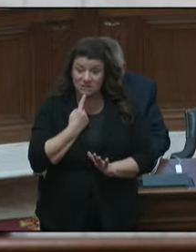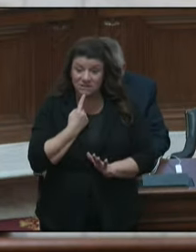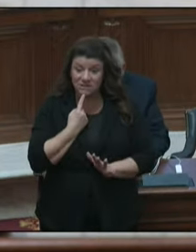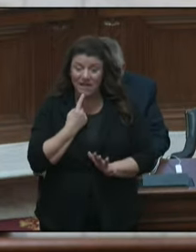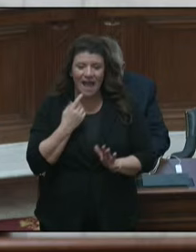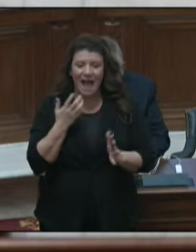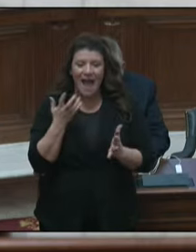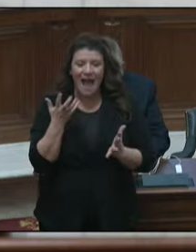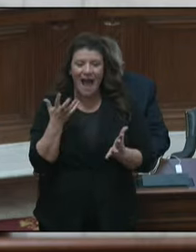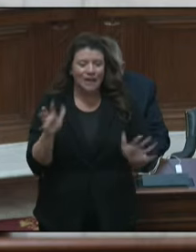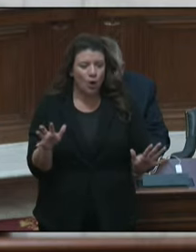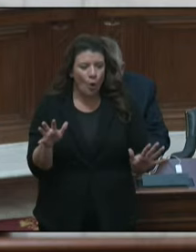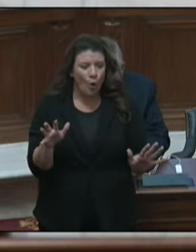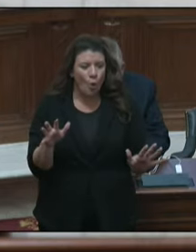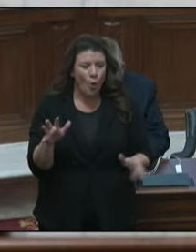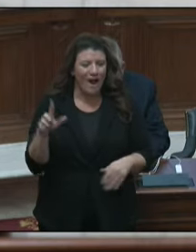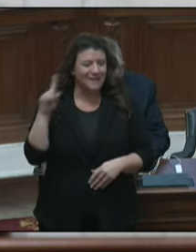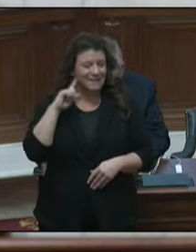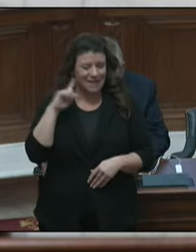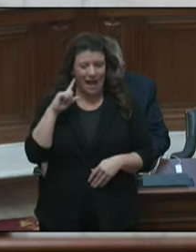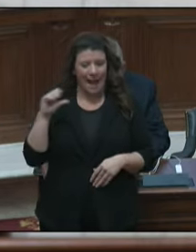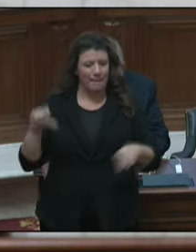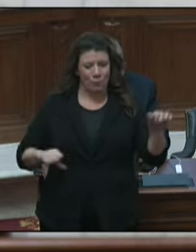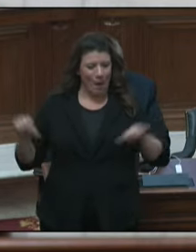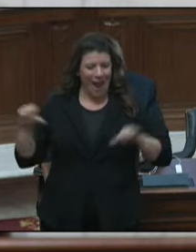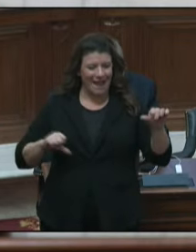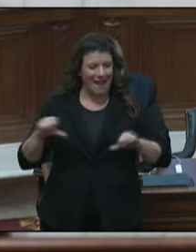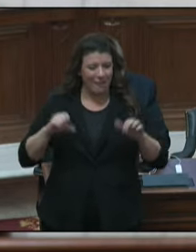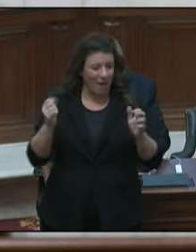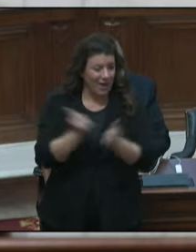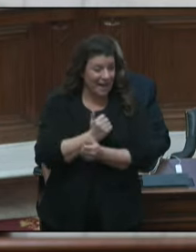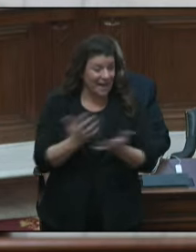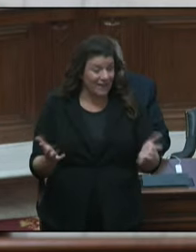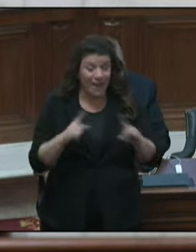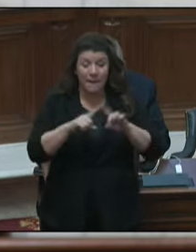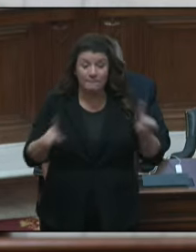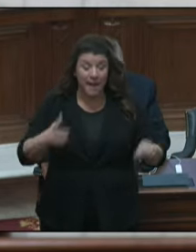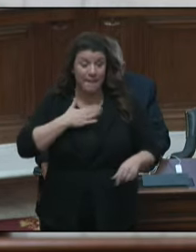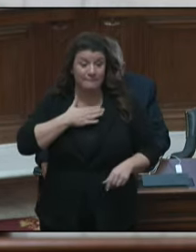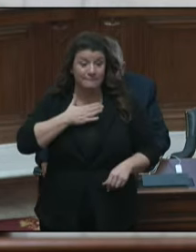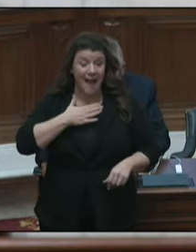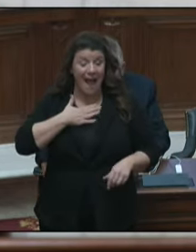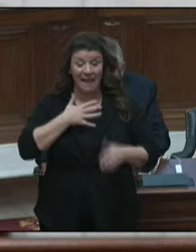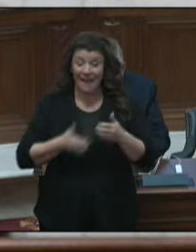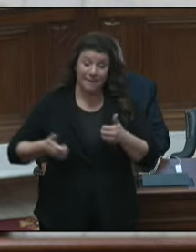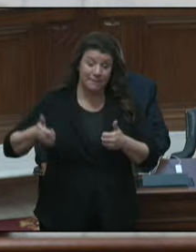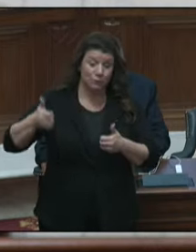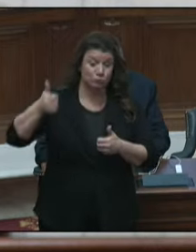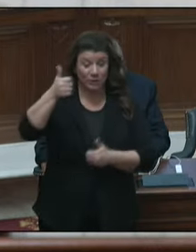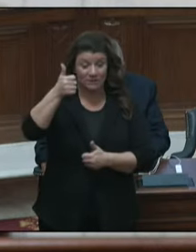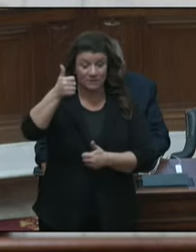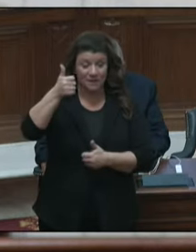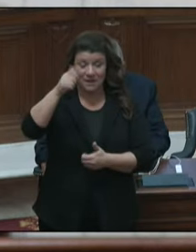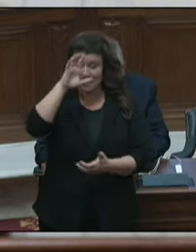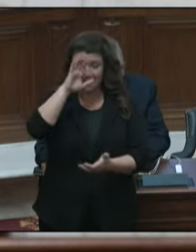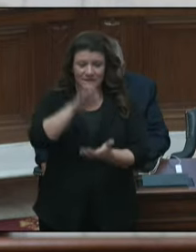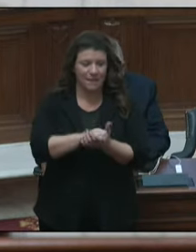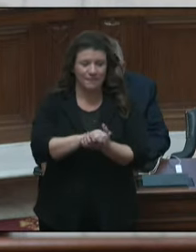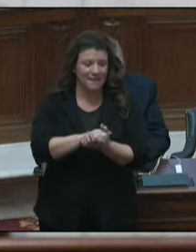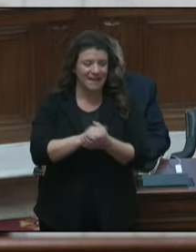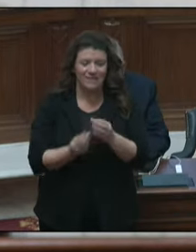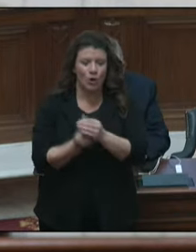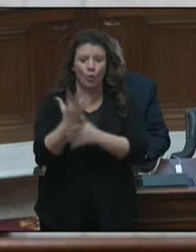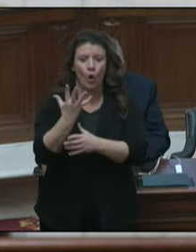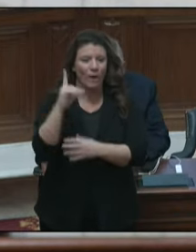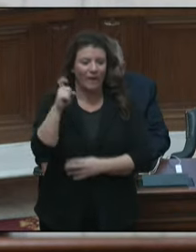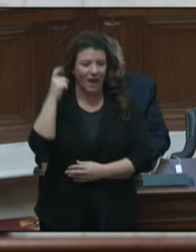You know, I don't want to sound braggadocious about anything, but my administration does not believe in growing